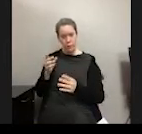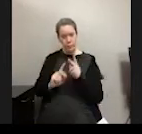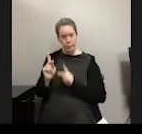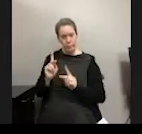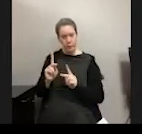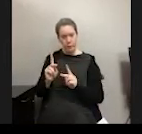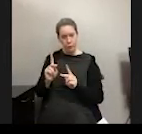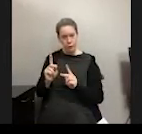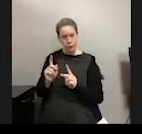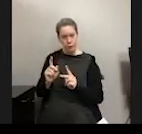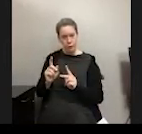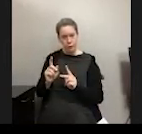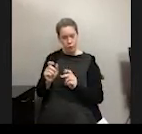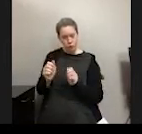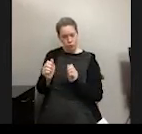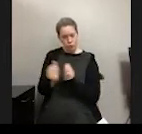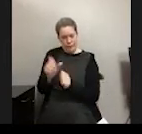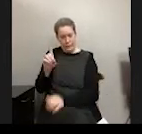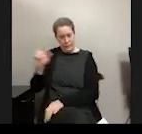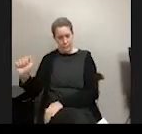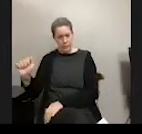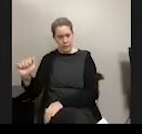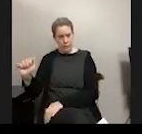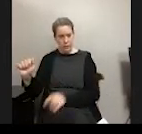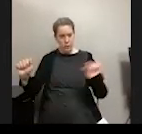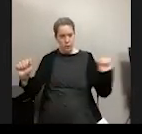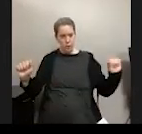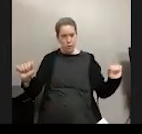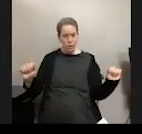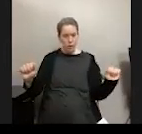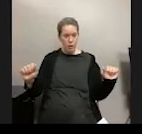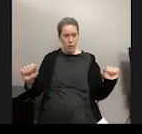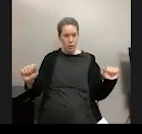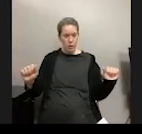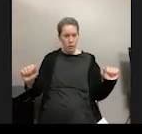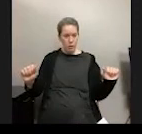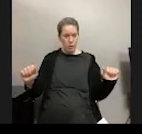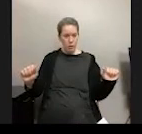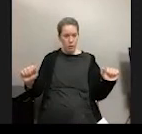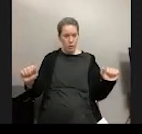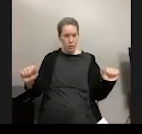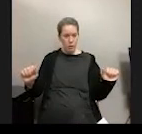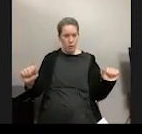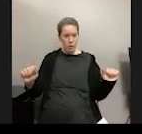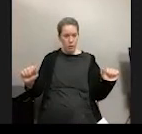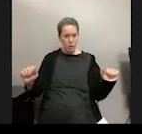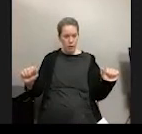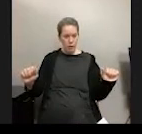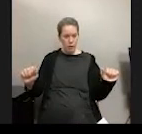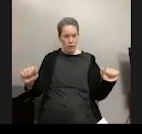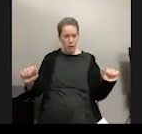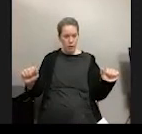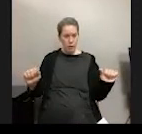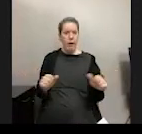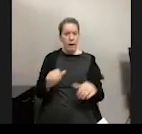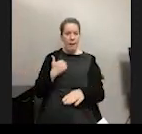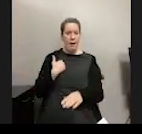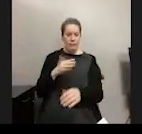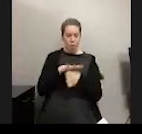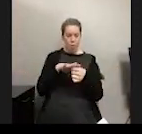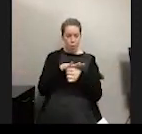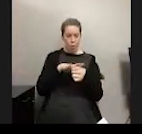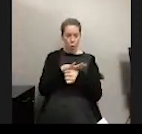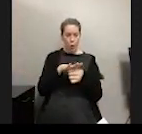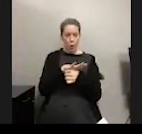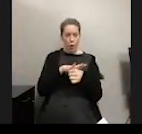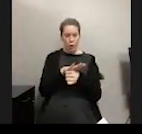like there's nothing for them. So I'm really keen with each community partner, I have a local disability community partner, and I'm really keen to actually